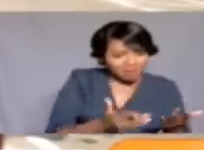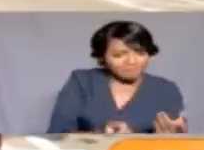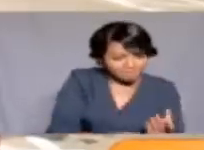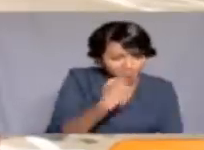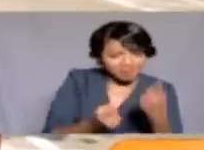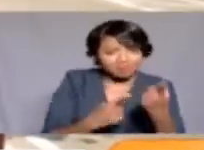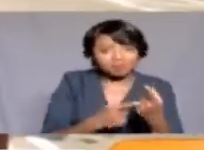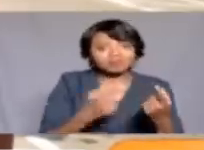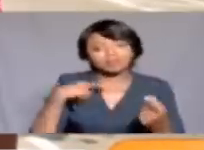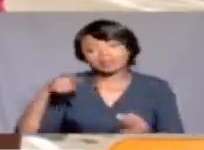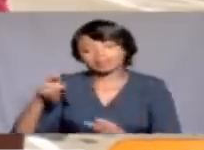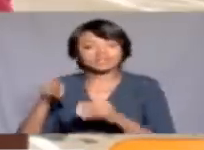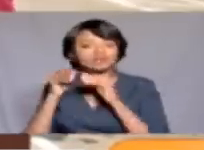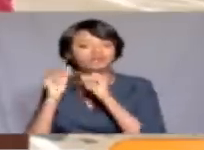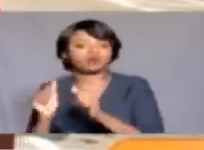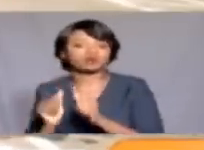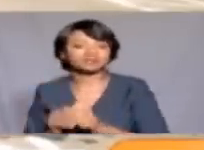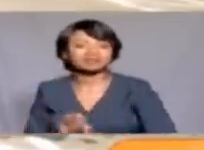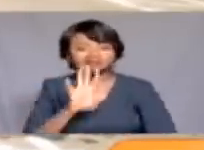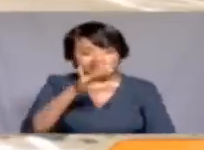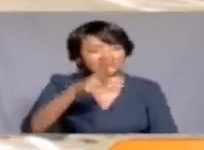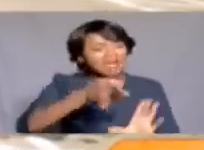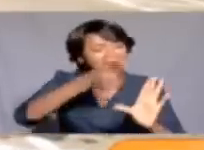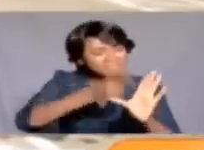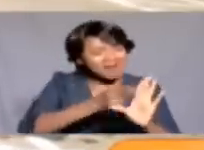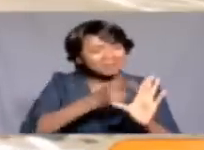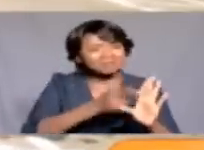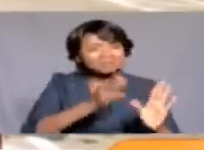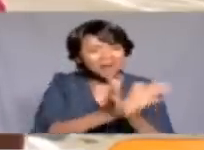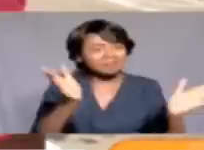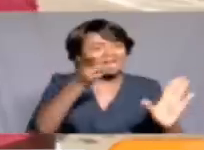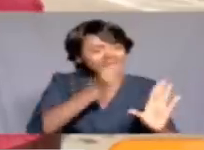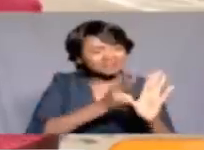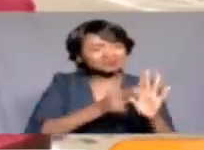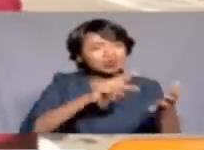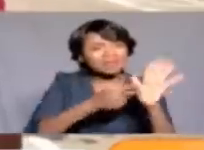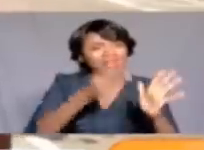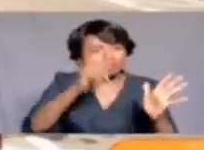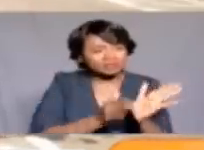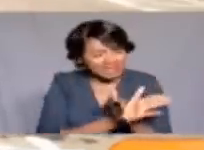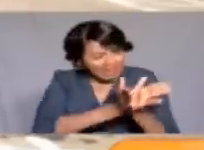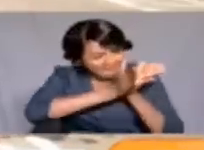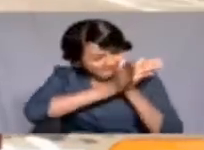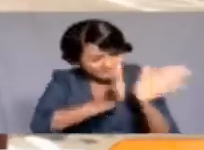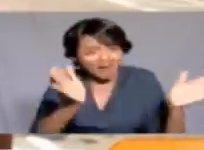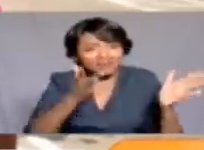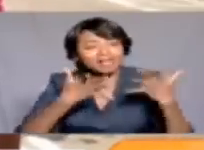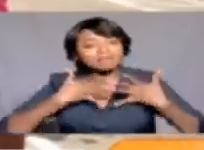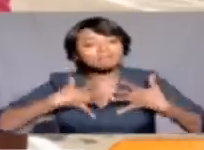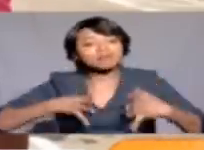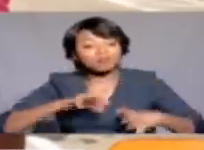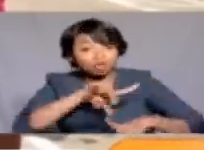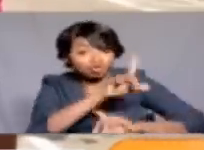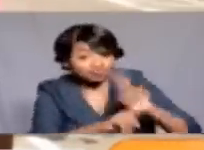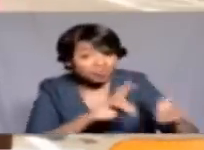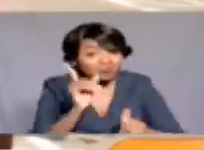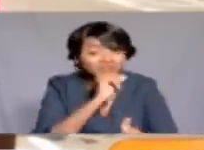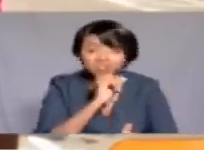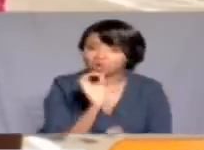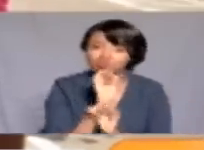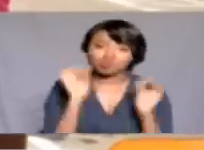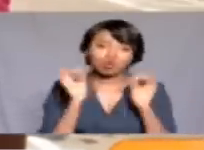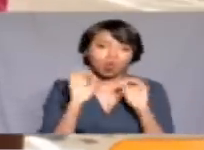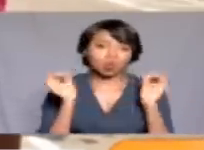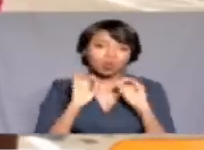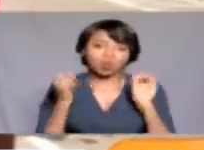the public themselves. So, but public participation means public? Public participation, yes. So we did not do another public